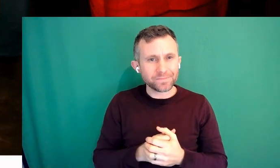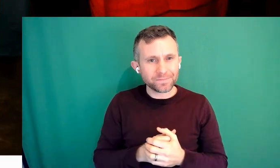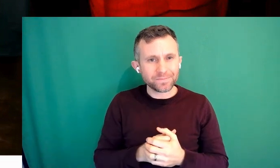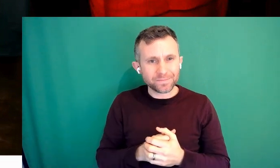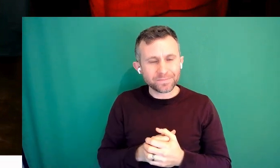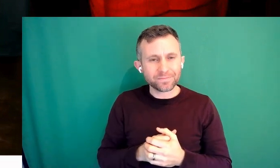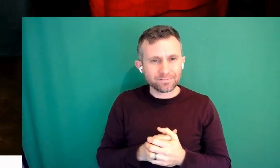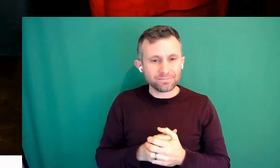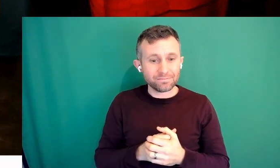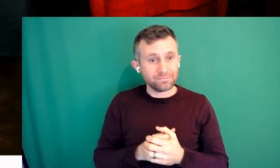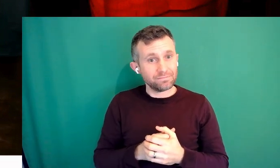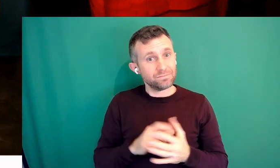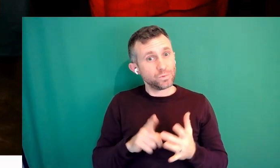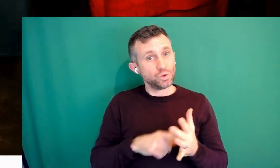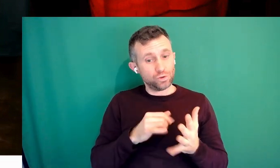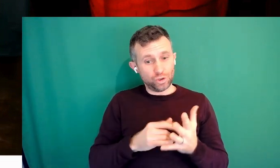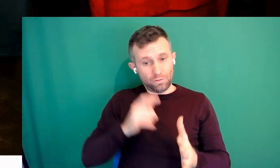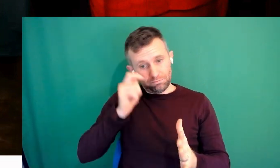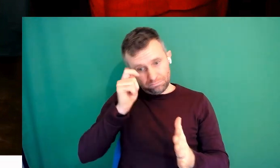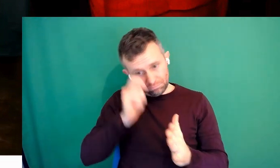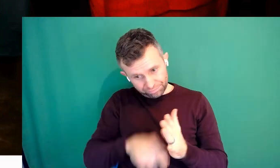surprisingly translucent.